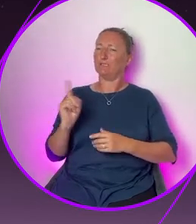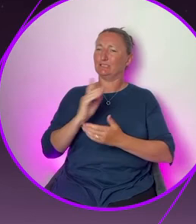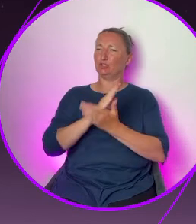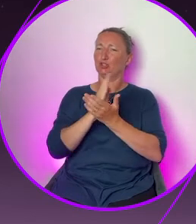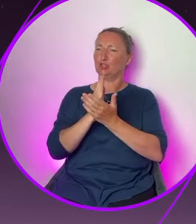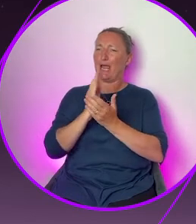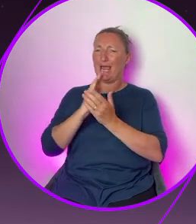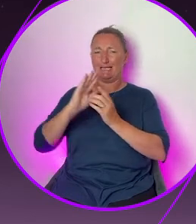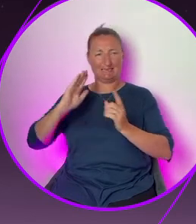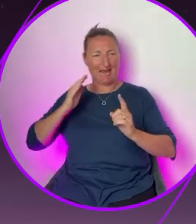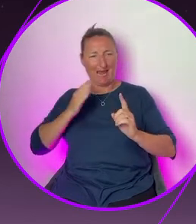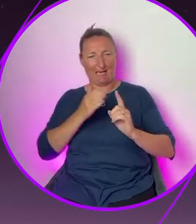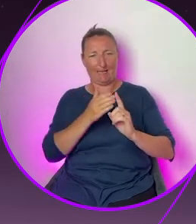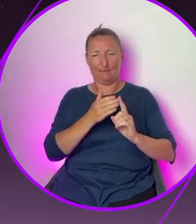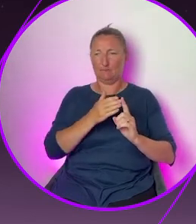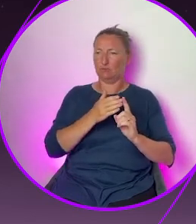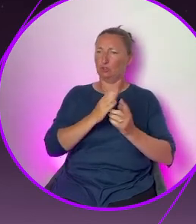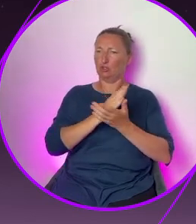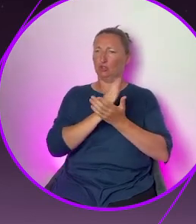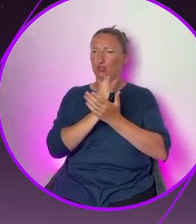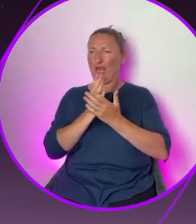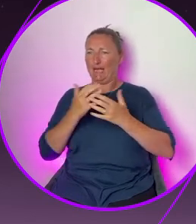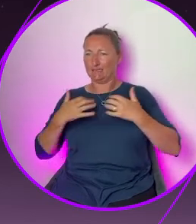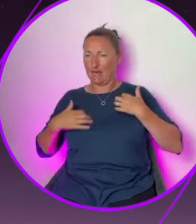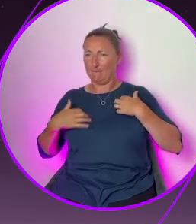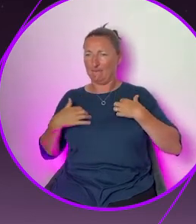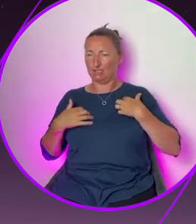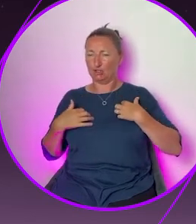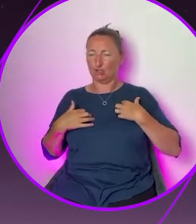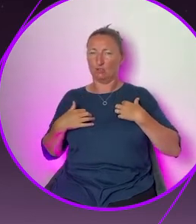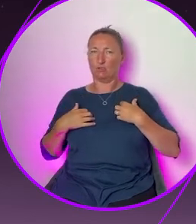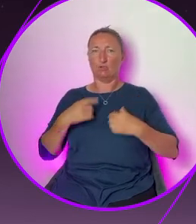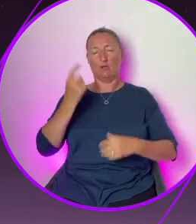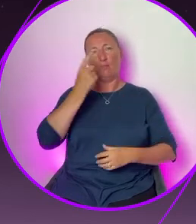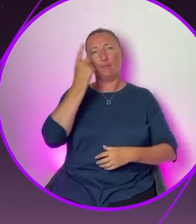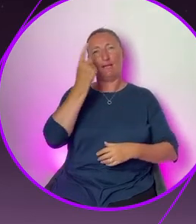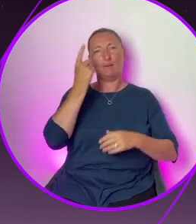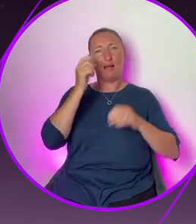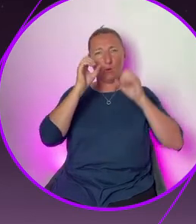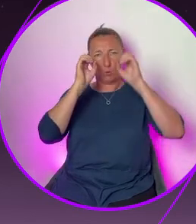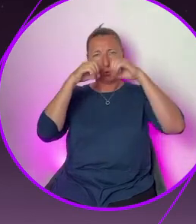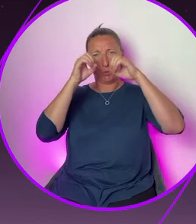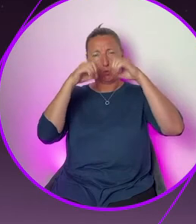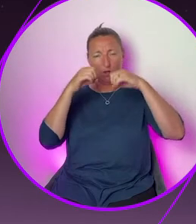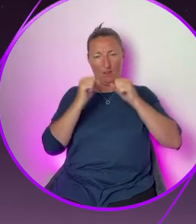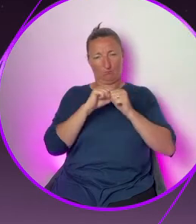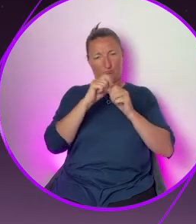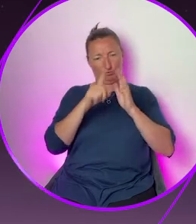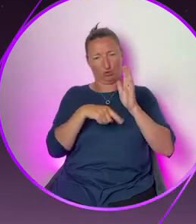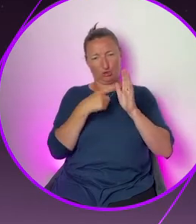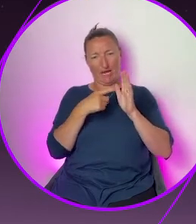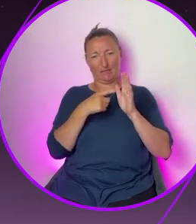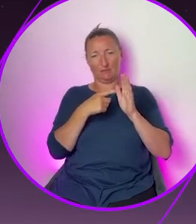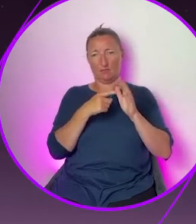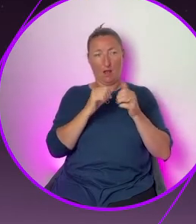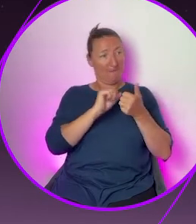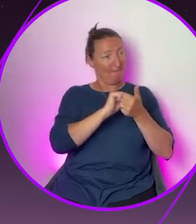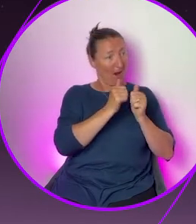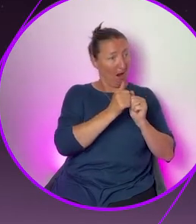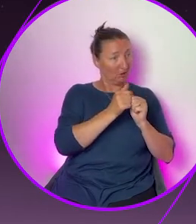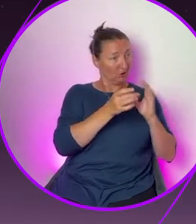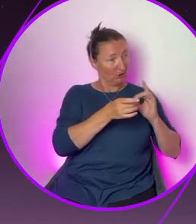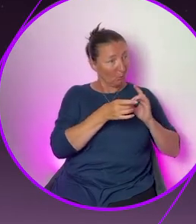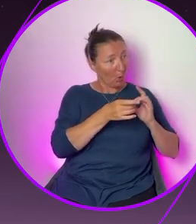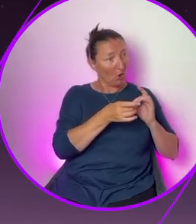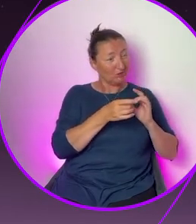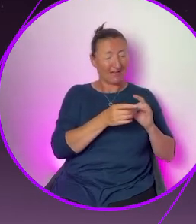Google, and you know, we will continue to do those kinds of projects. I think it's, you know, every single partnership is completely